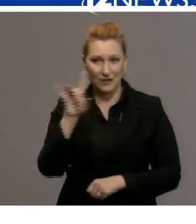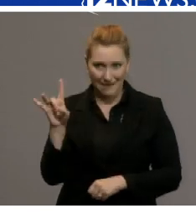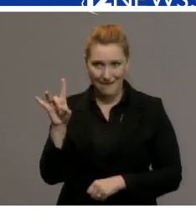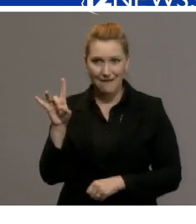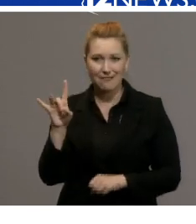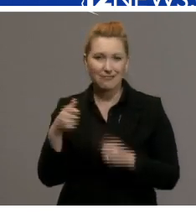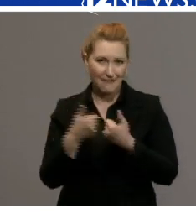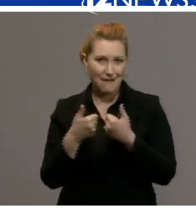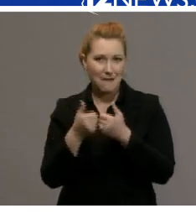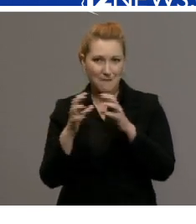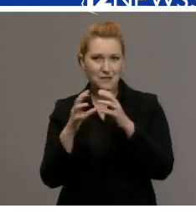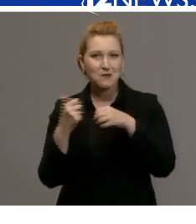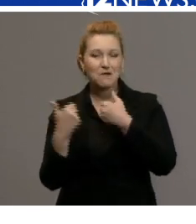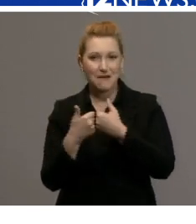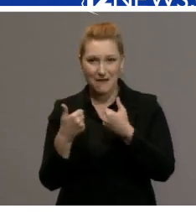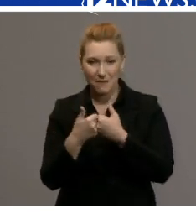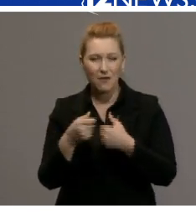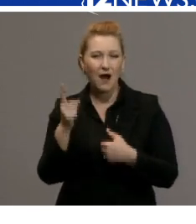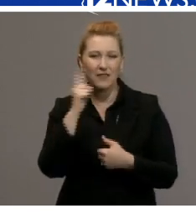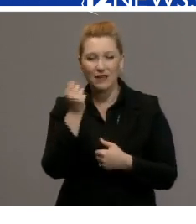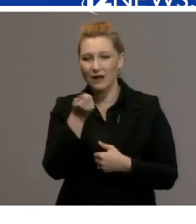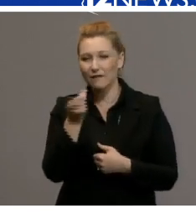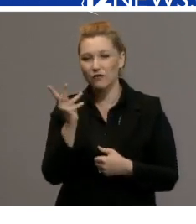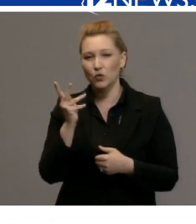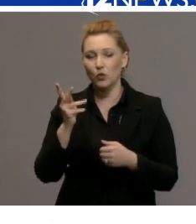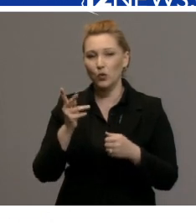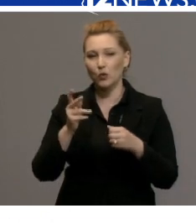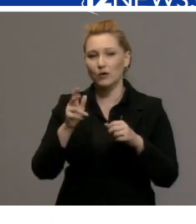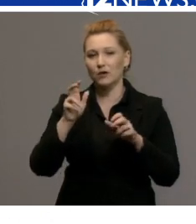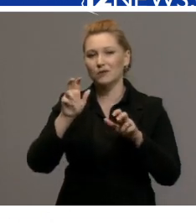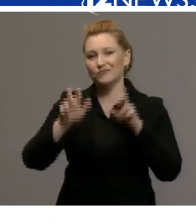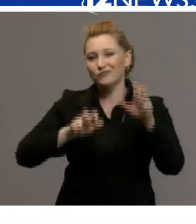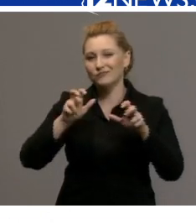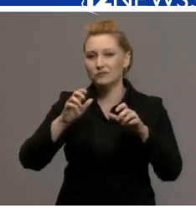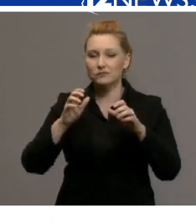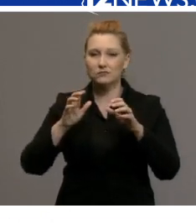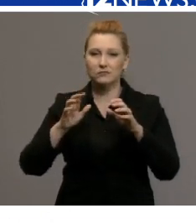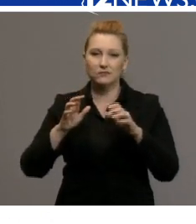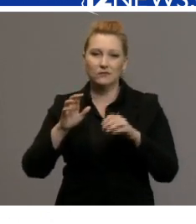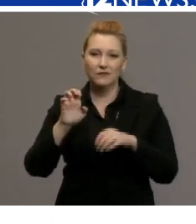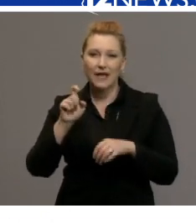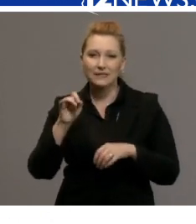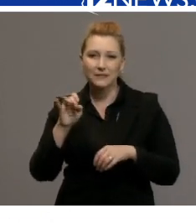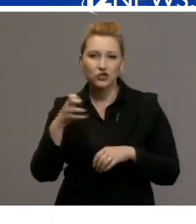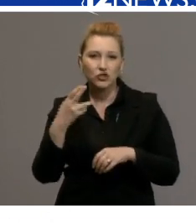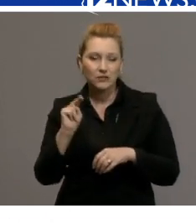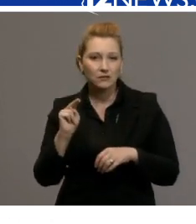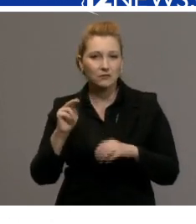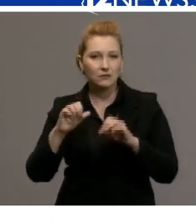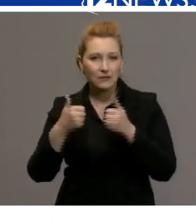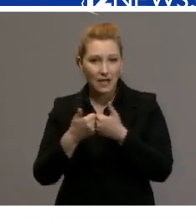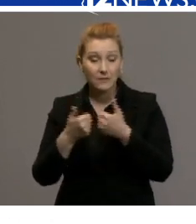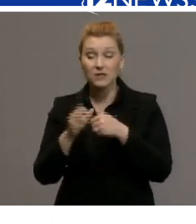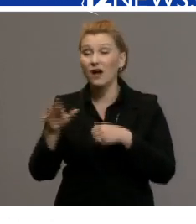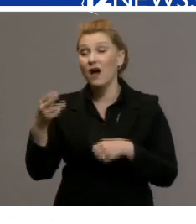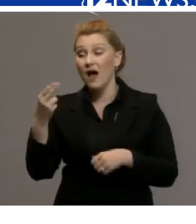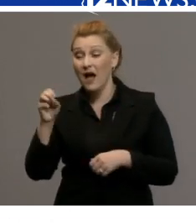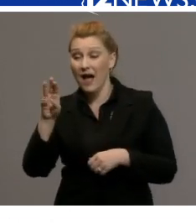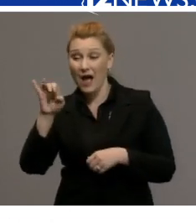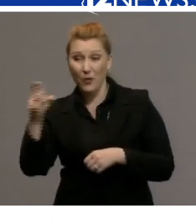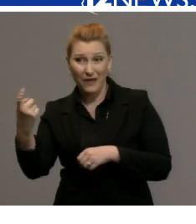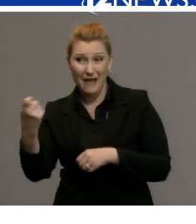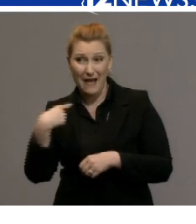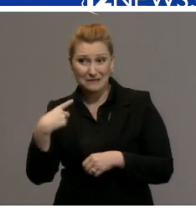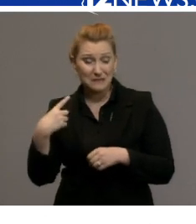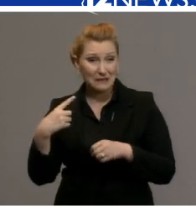of exhibition games before that. Now, Howie asked a question about something that's going to happen in July, and I said that's light years away